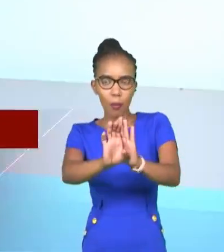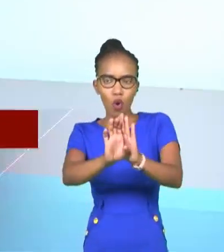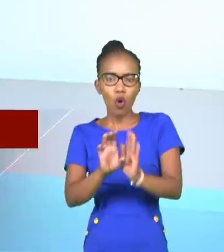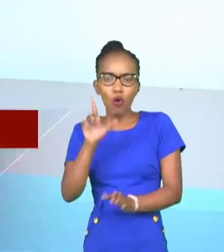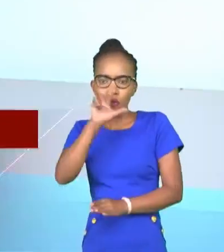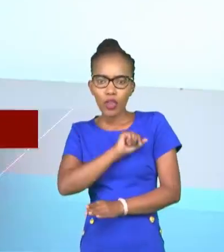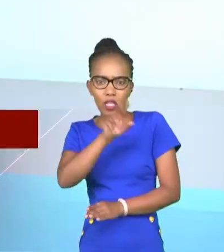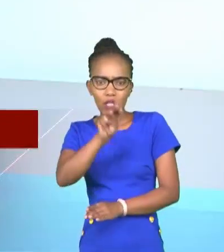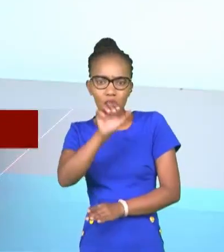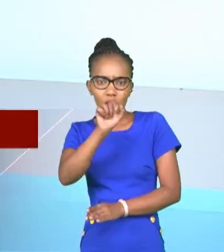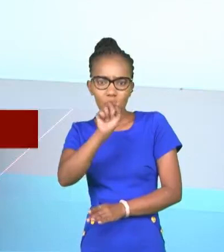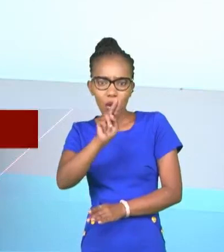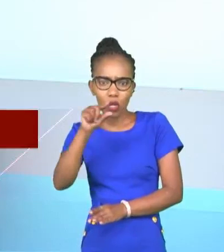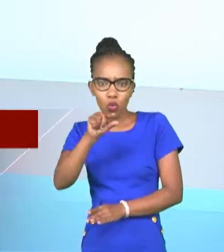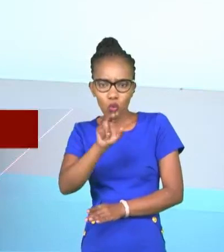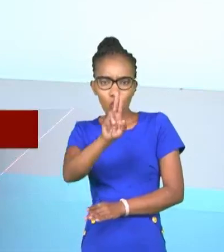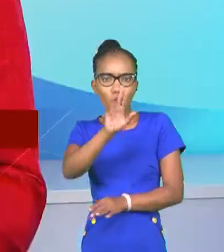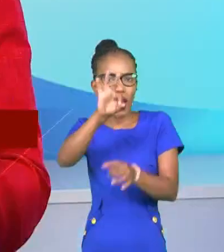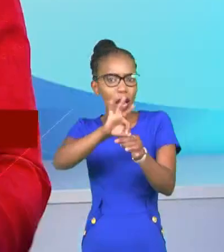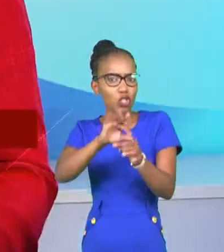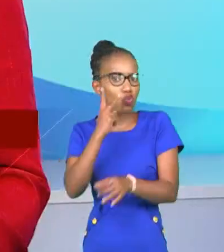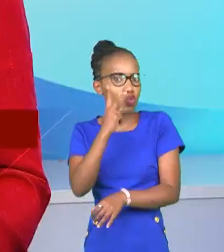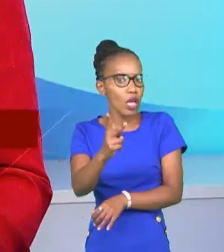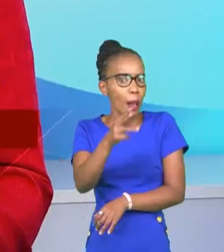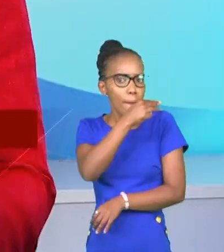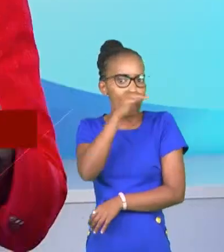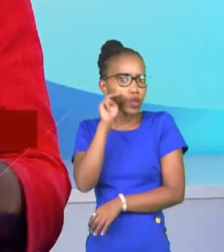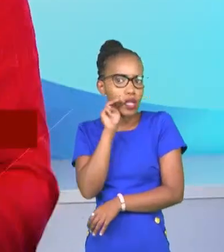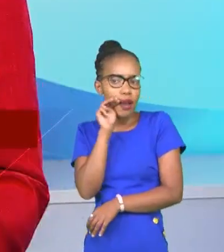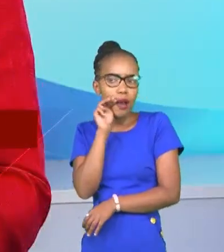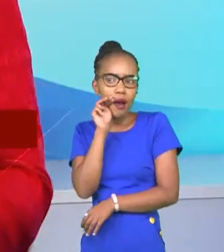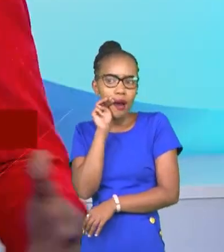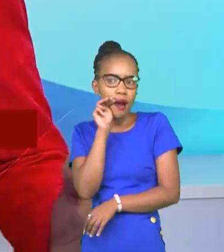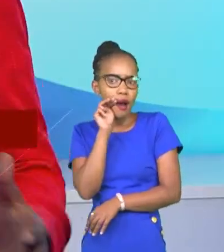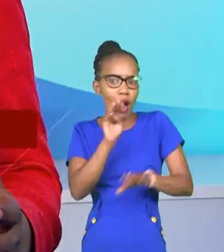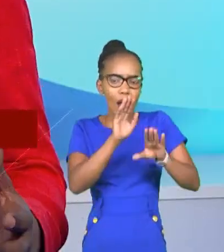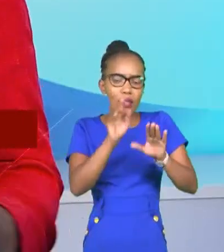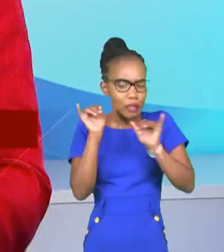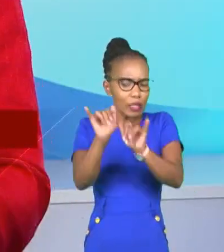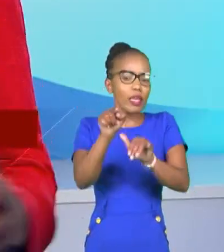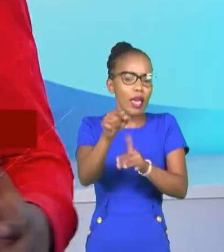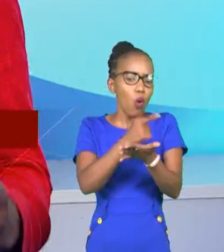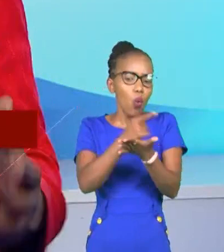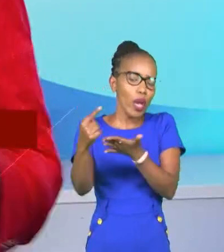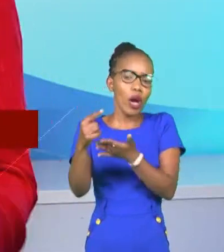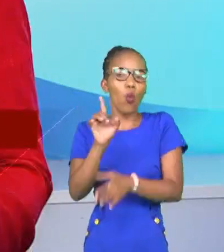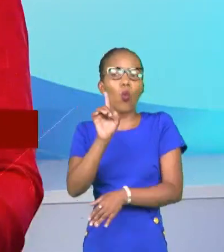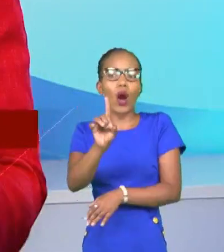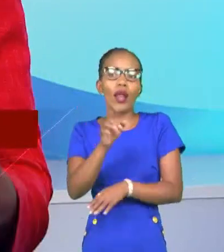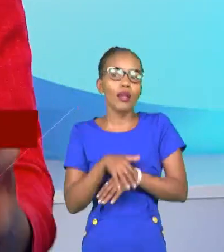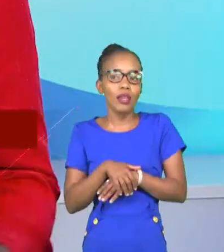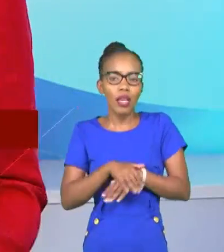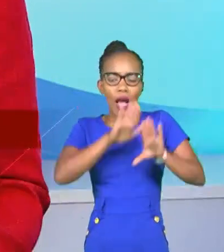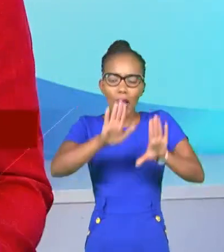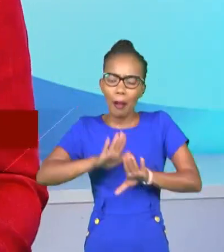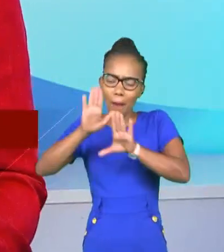concluded Matungu election. You see the way Musalia went there and camped there the entire week with his brigade. You know, you don't need to